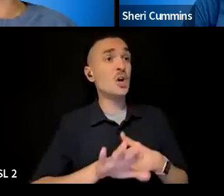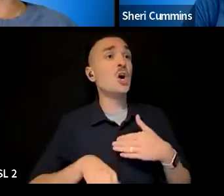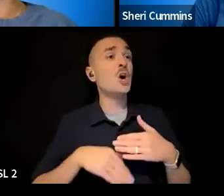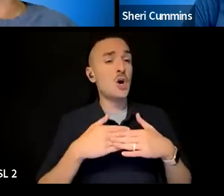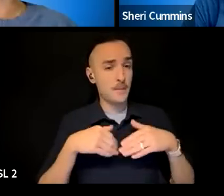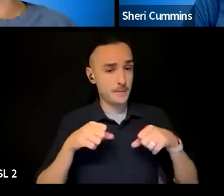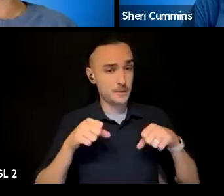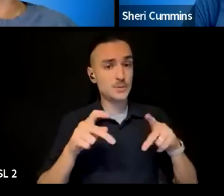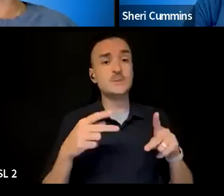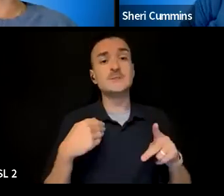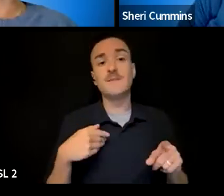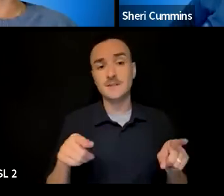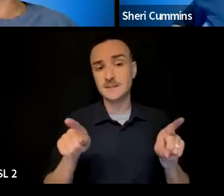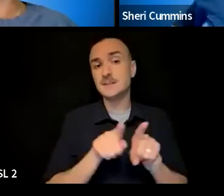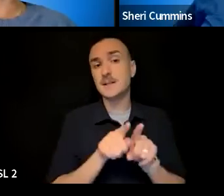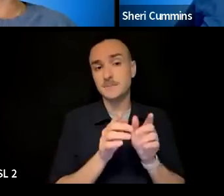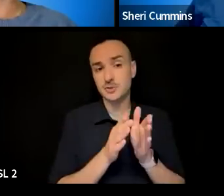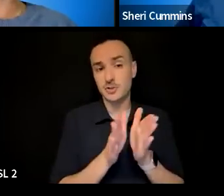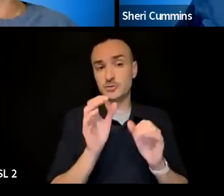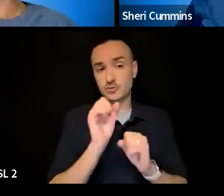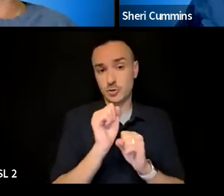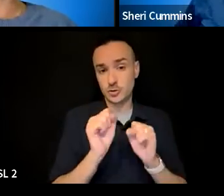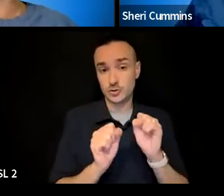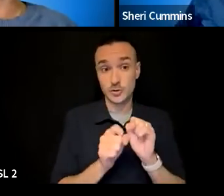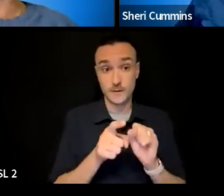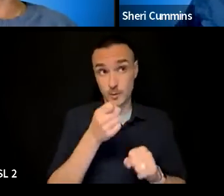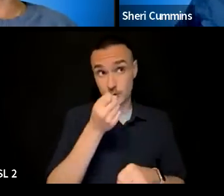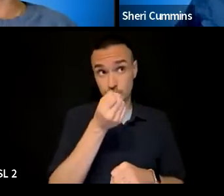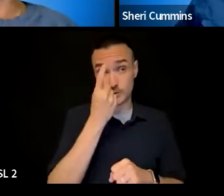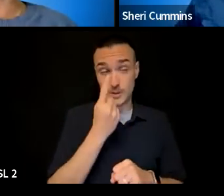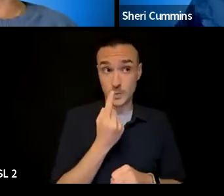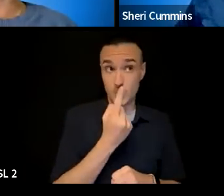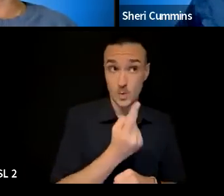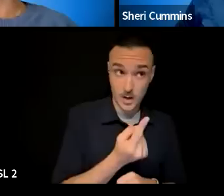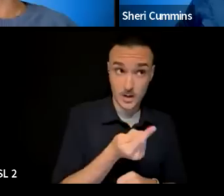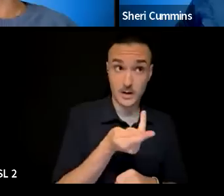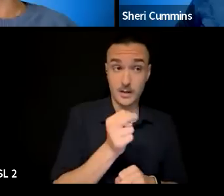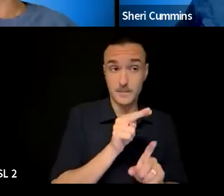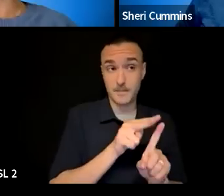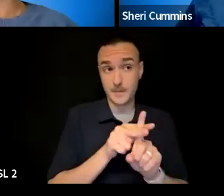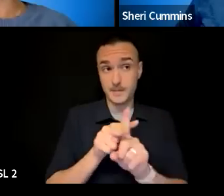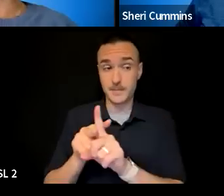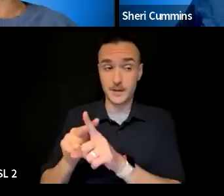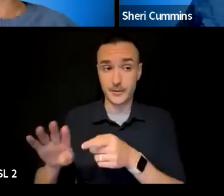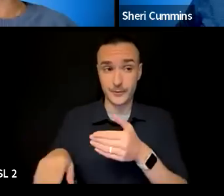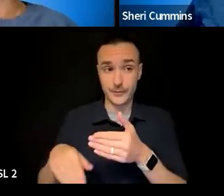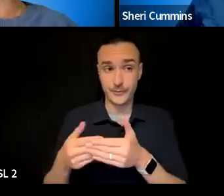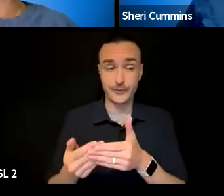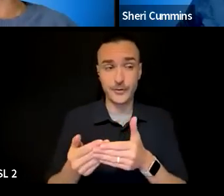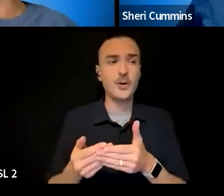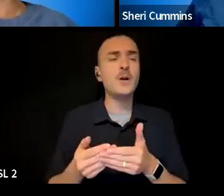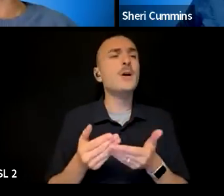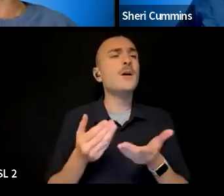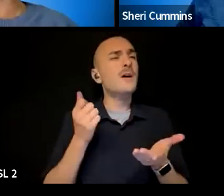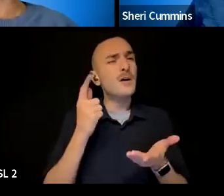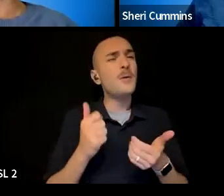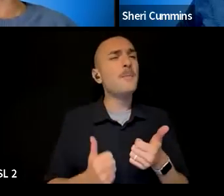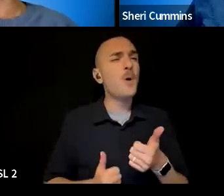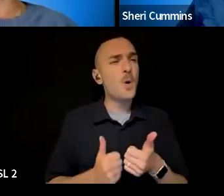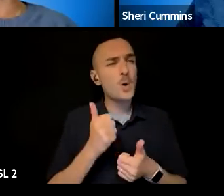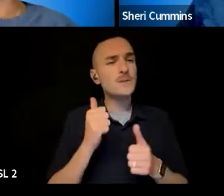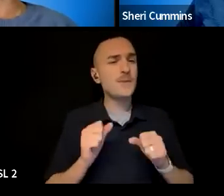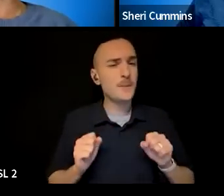structure. So once you understand one, you can understand them all. And most of the funding opportunities that you'll be reading